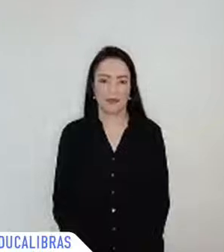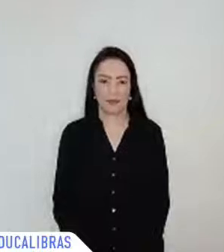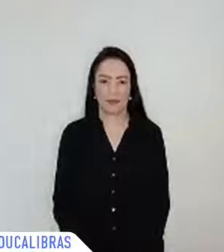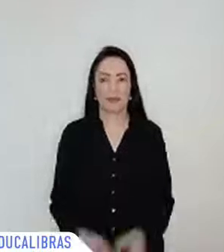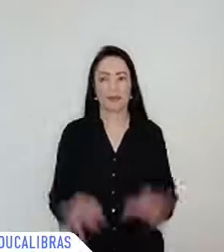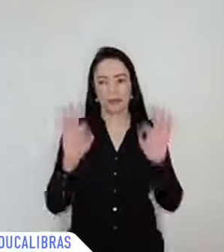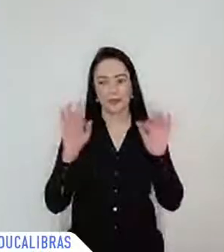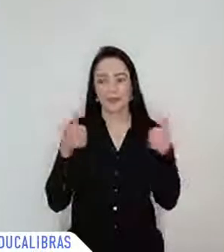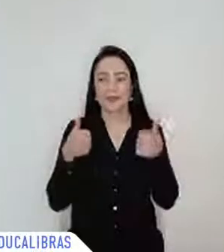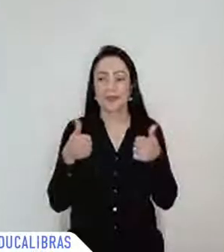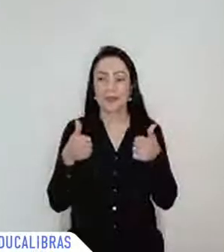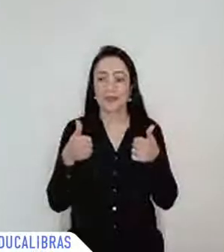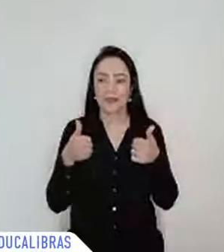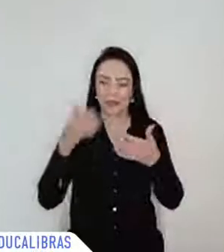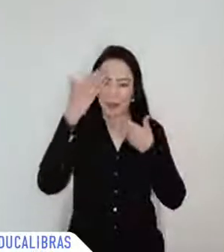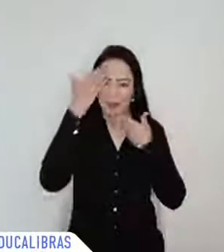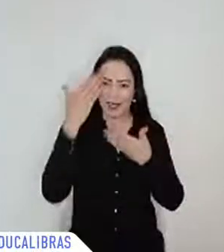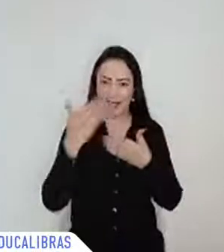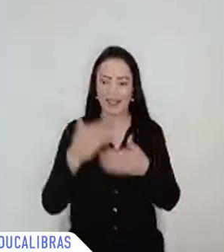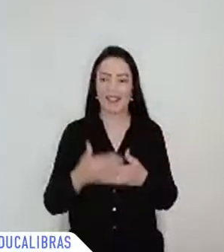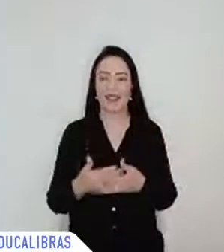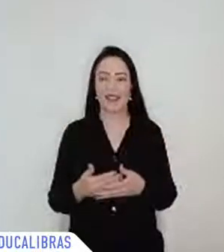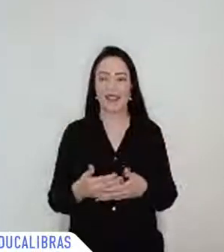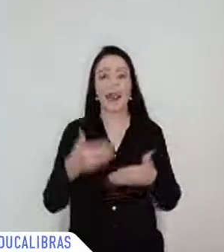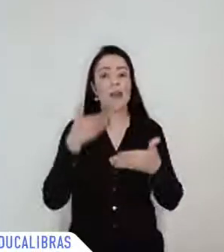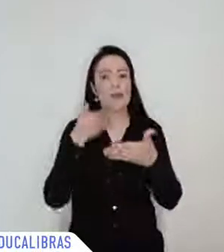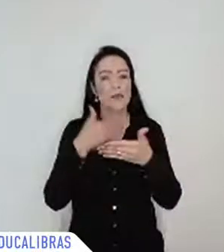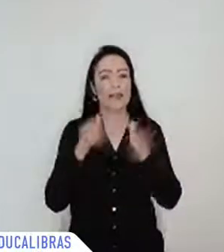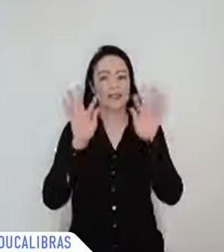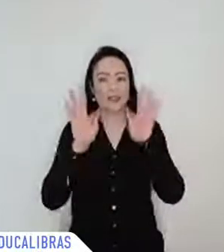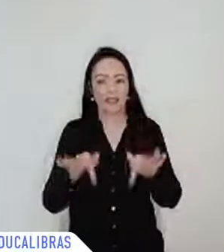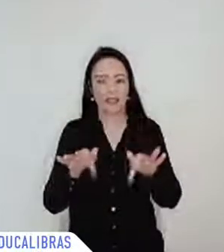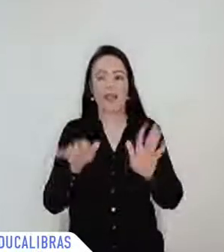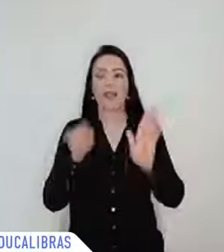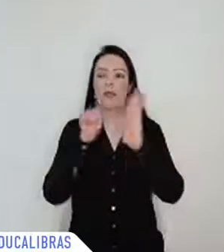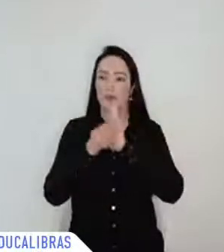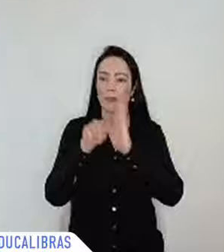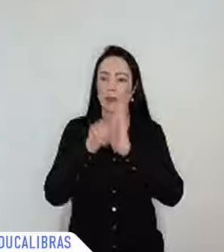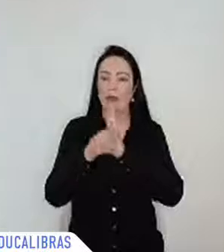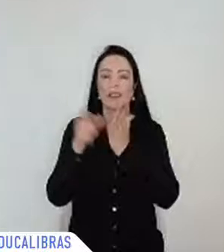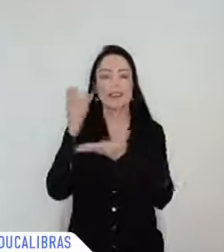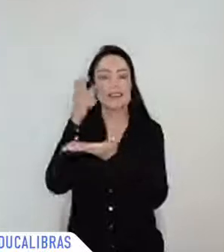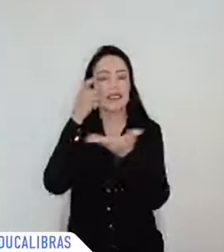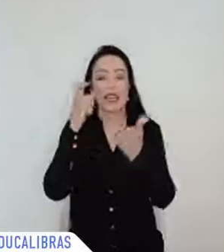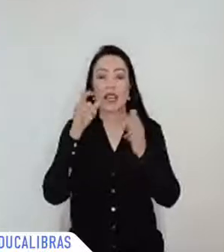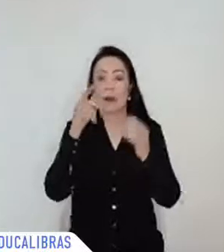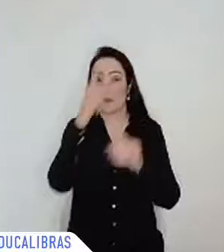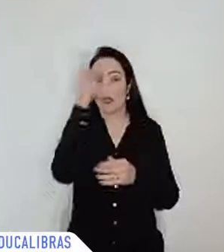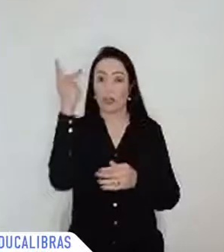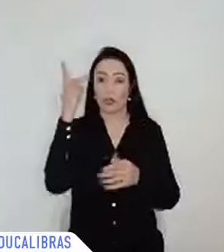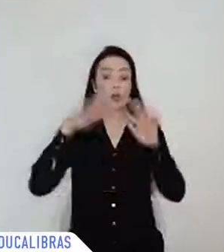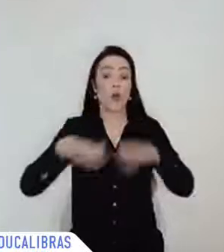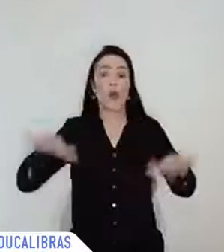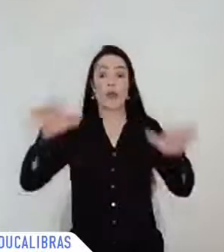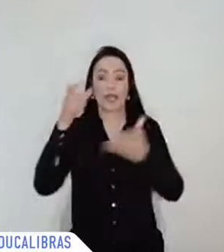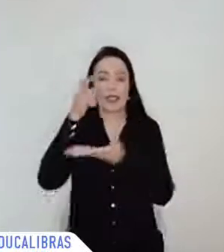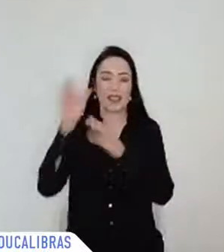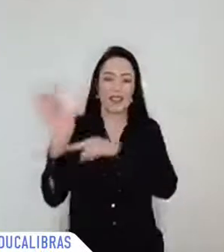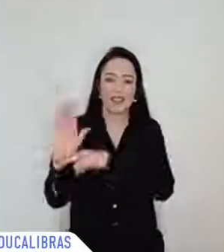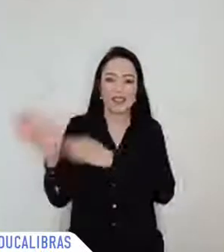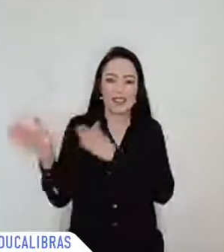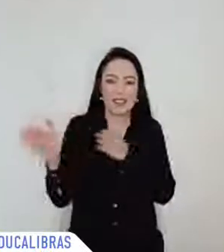I believe this is the idea. Well, thank you very much. But just to finish, we are going to have a round of questions with every one of you.